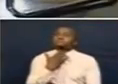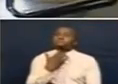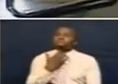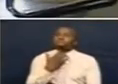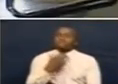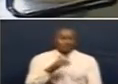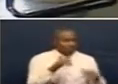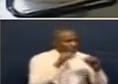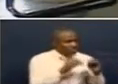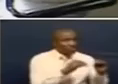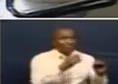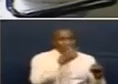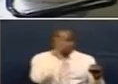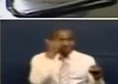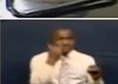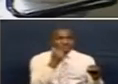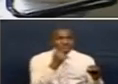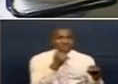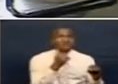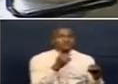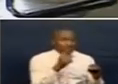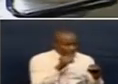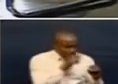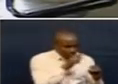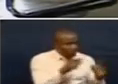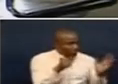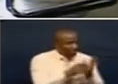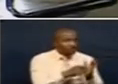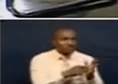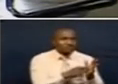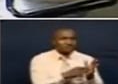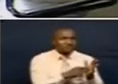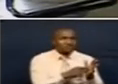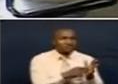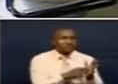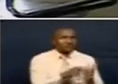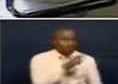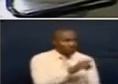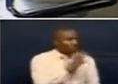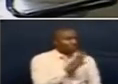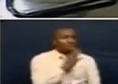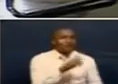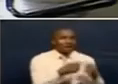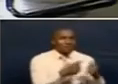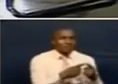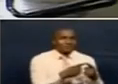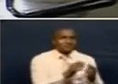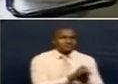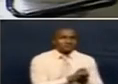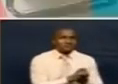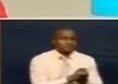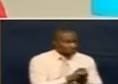on because there's something significant equally that you've already said that I wanted to latch on. Can I just add this one? And you talked about the narrative